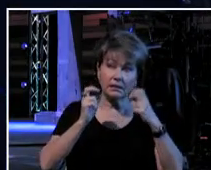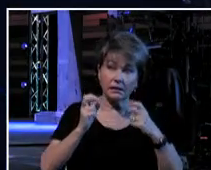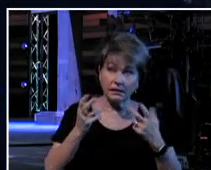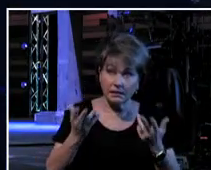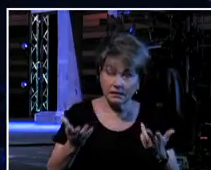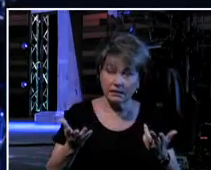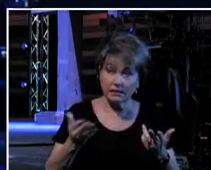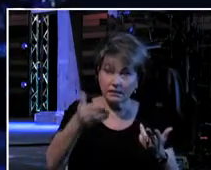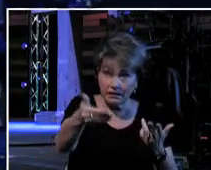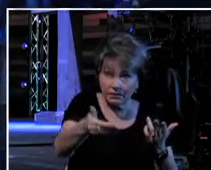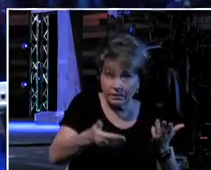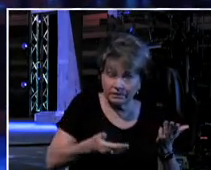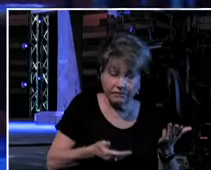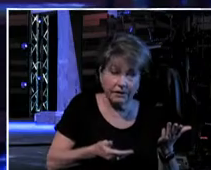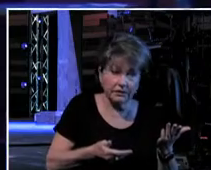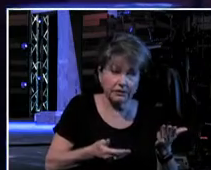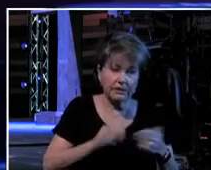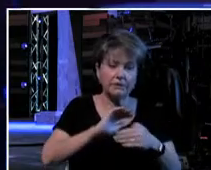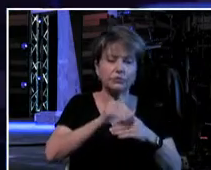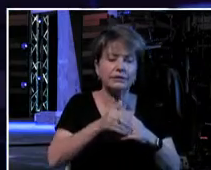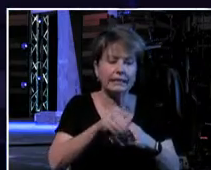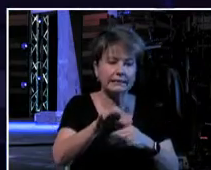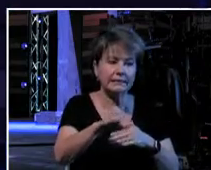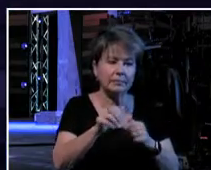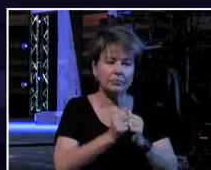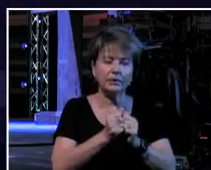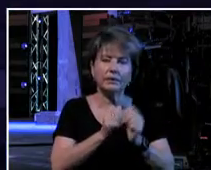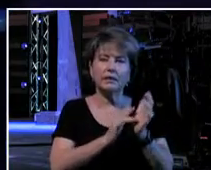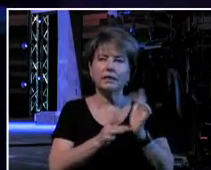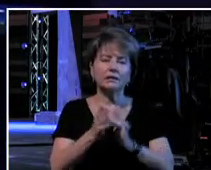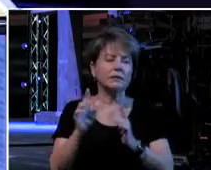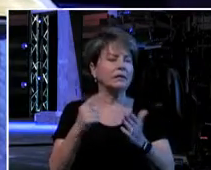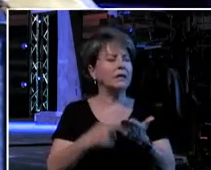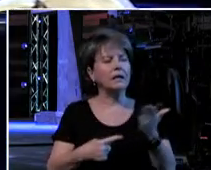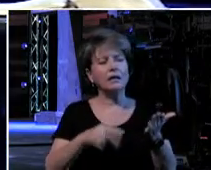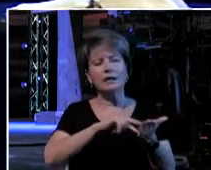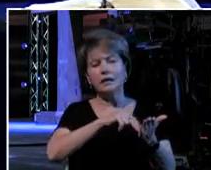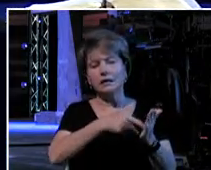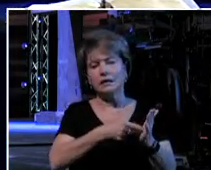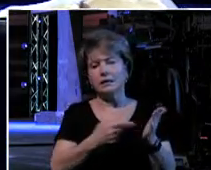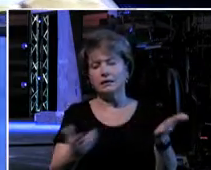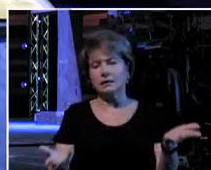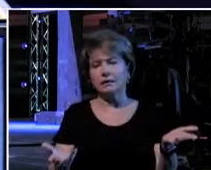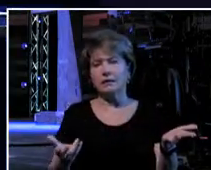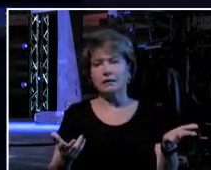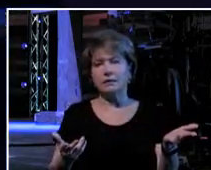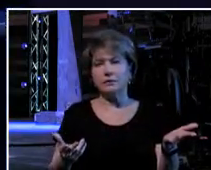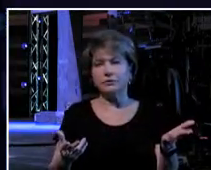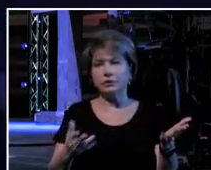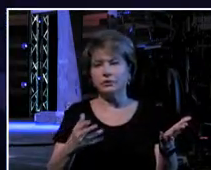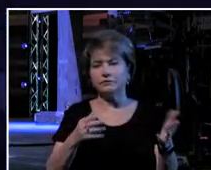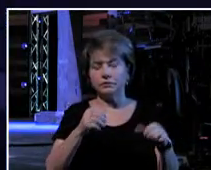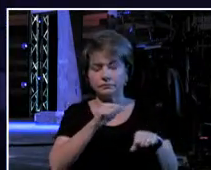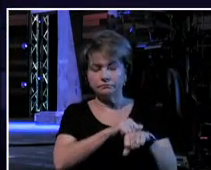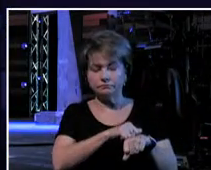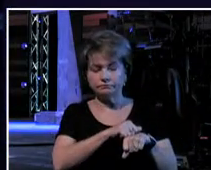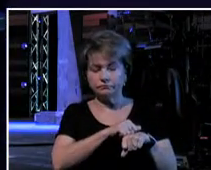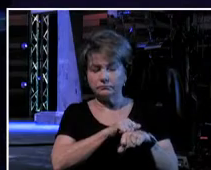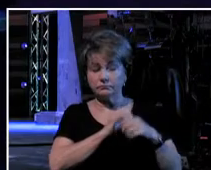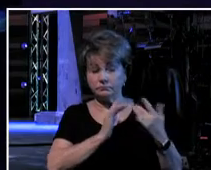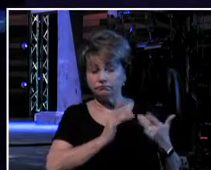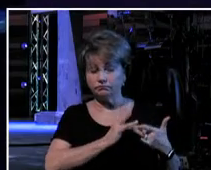always like to invite them into their next step with Jesus. What does that look like? So if they're closed, we just pray that they become